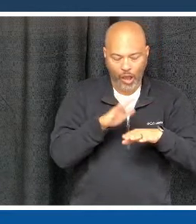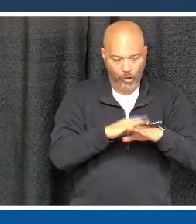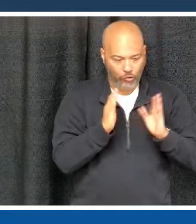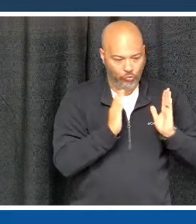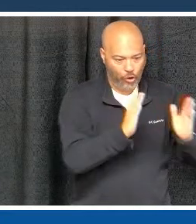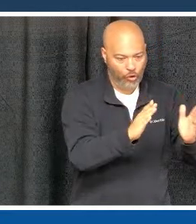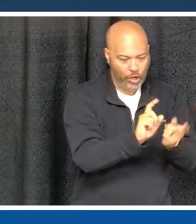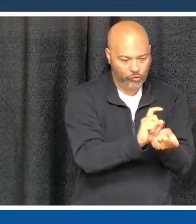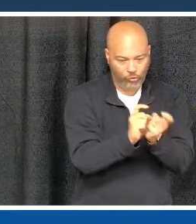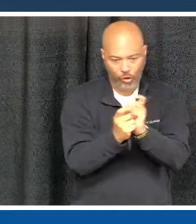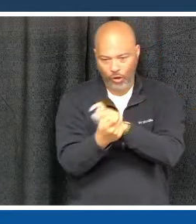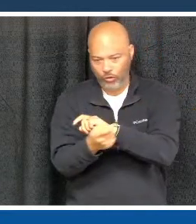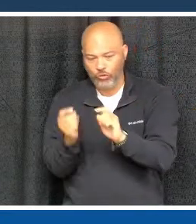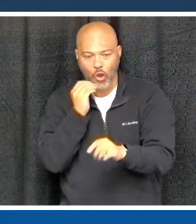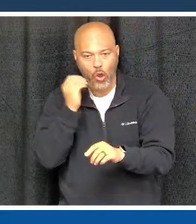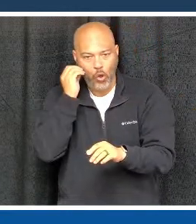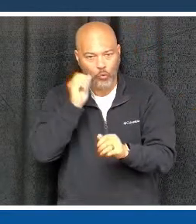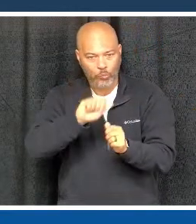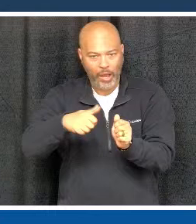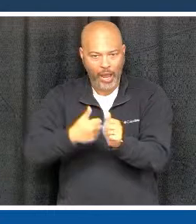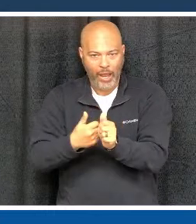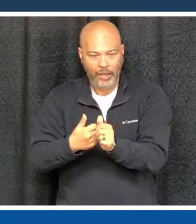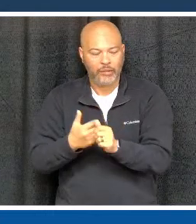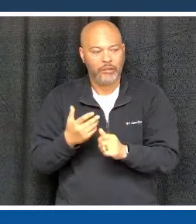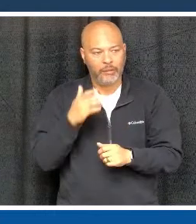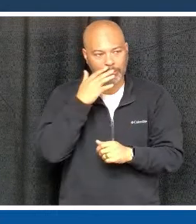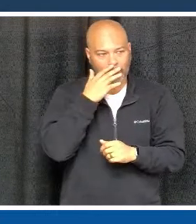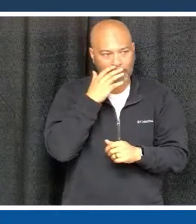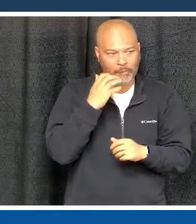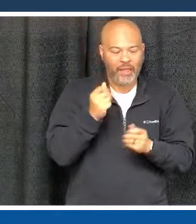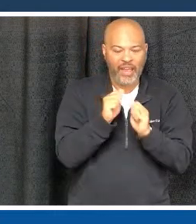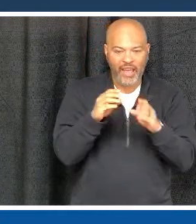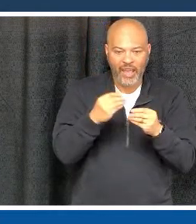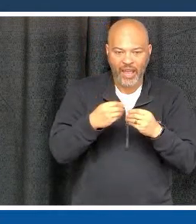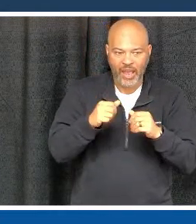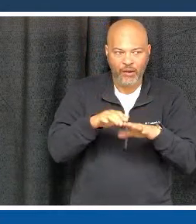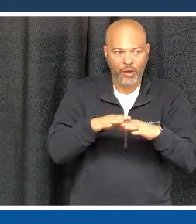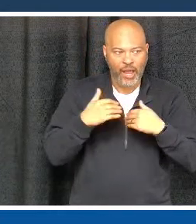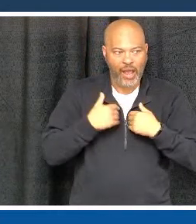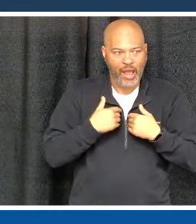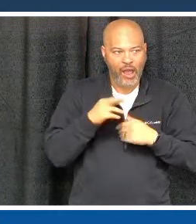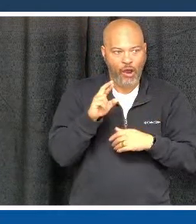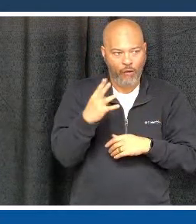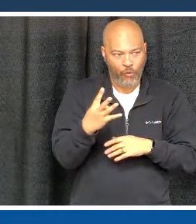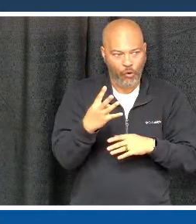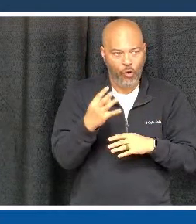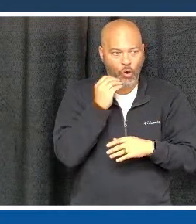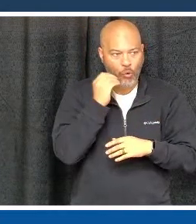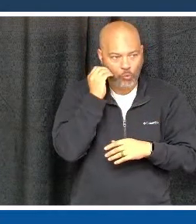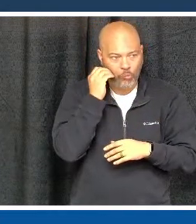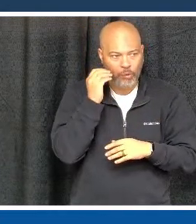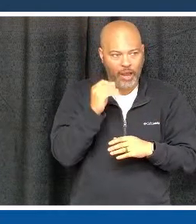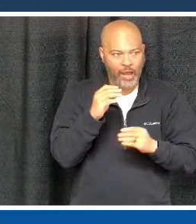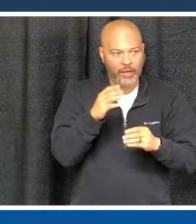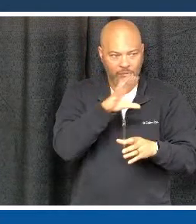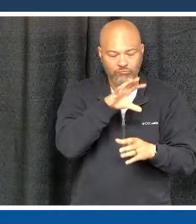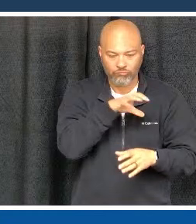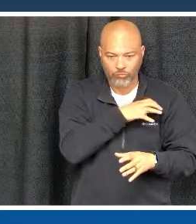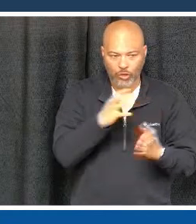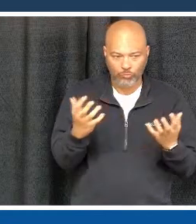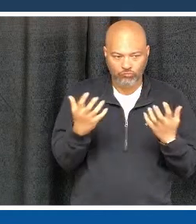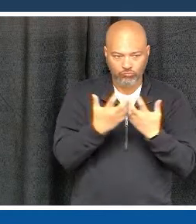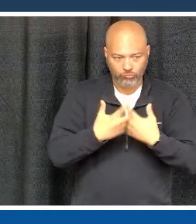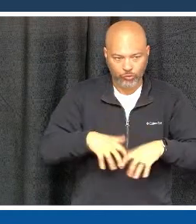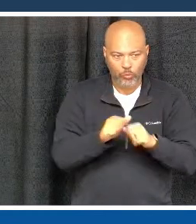and transitions to a mixture of housing types in the area. The area provides R4 residential, and it is in character with the established